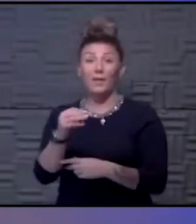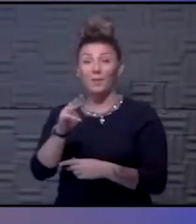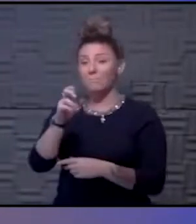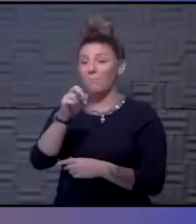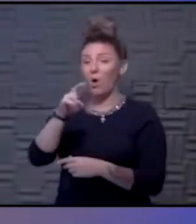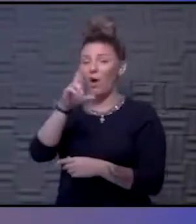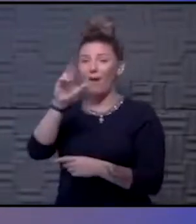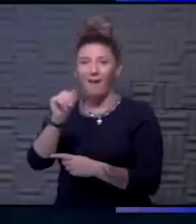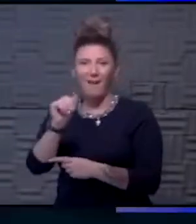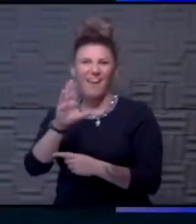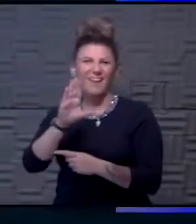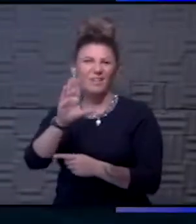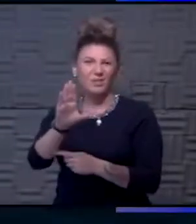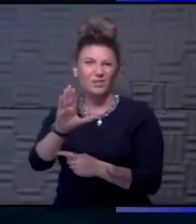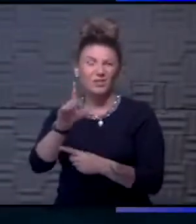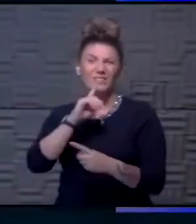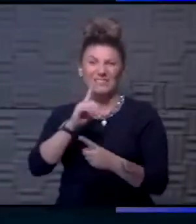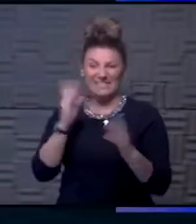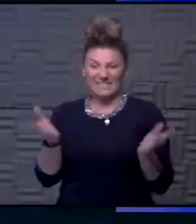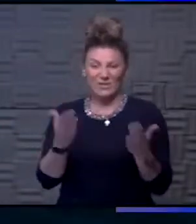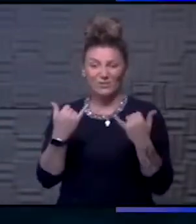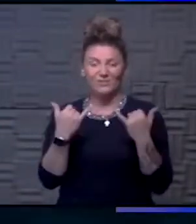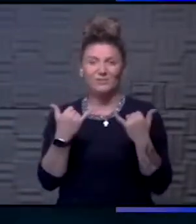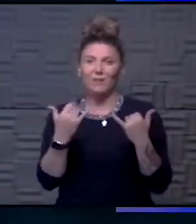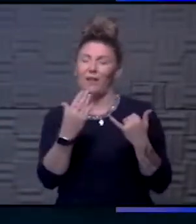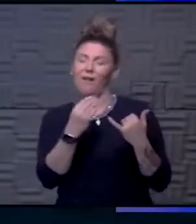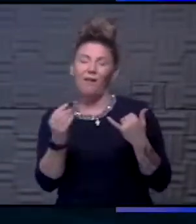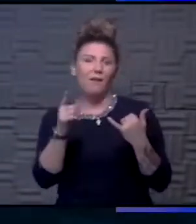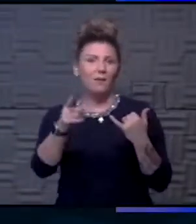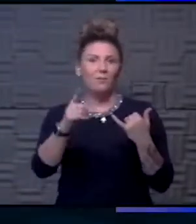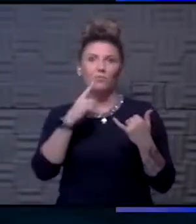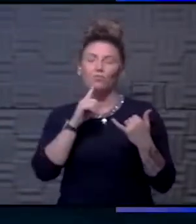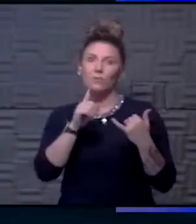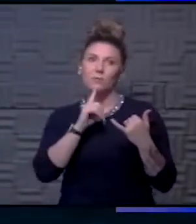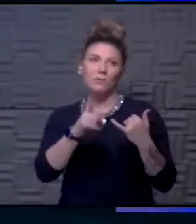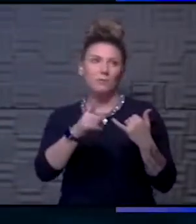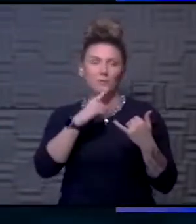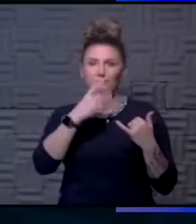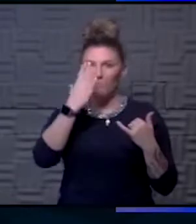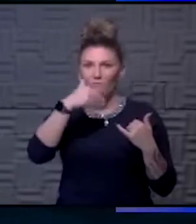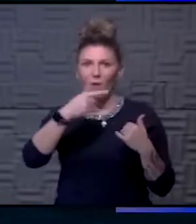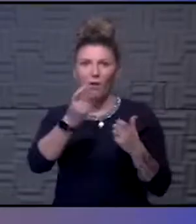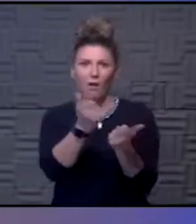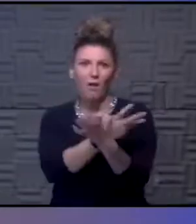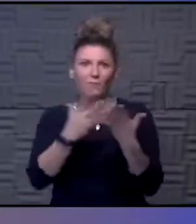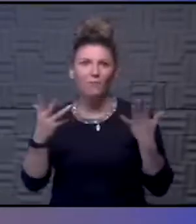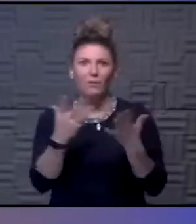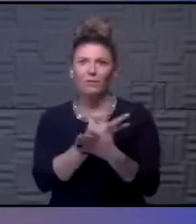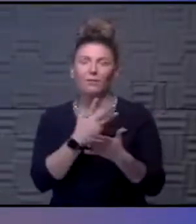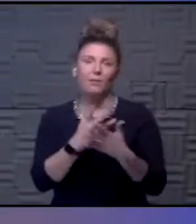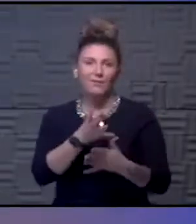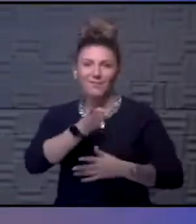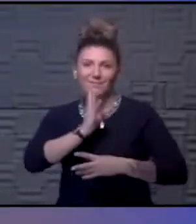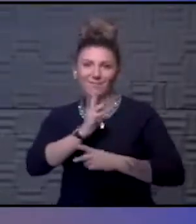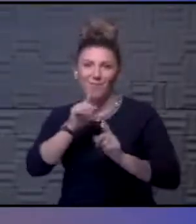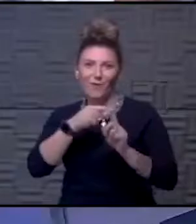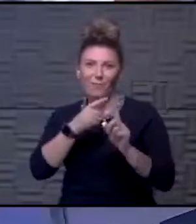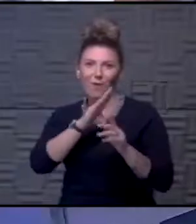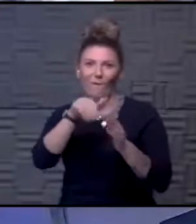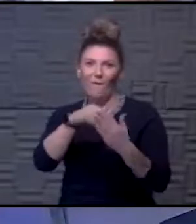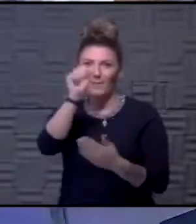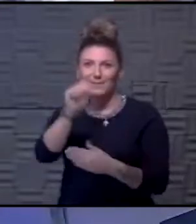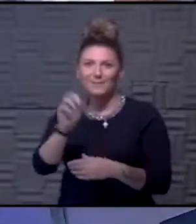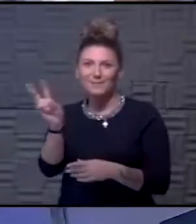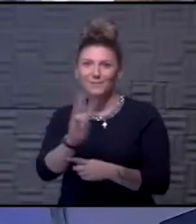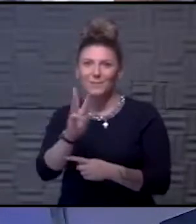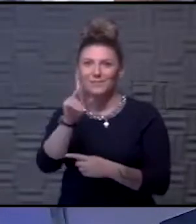with us today, has really been at the front lines level on that, talking about this both in Wyandotte and in Southwest Kansas. We'll get